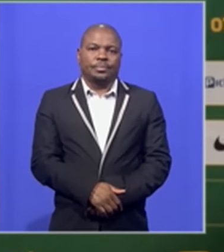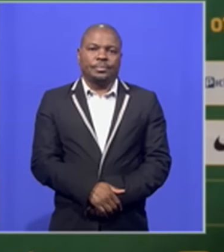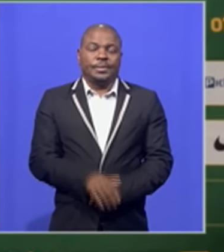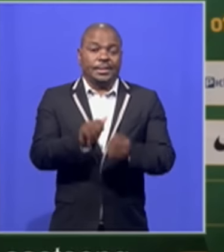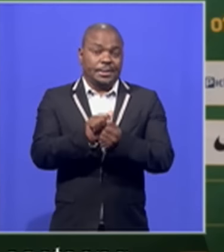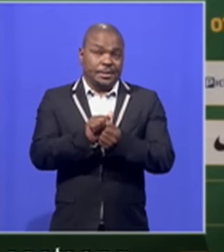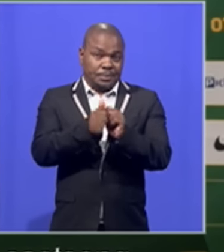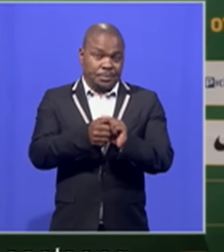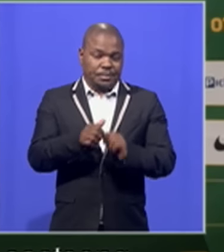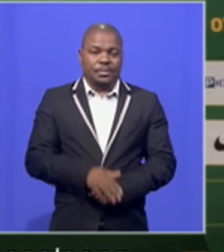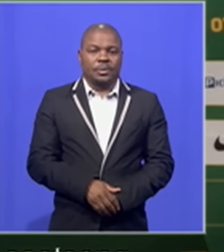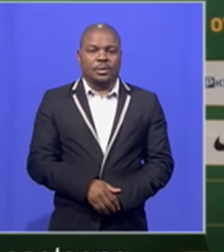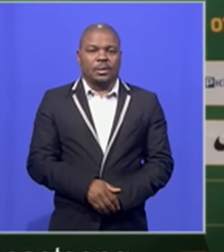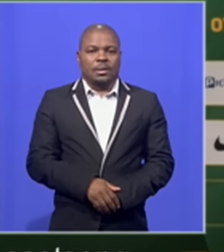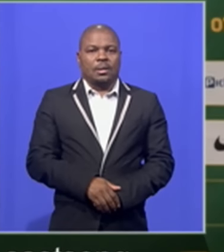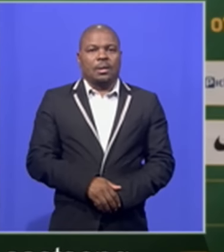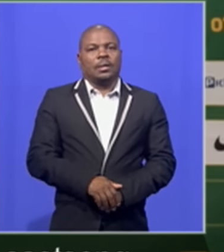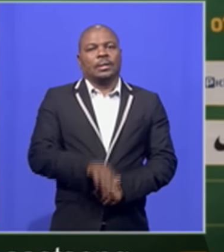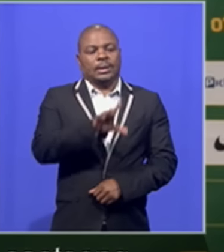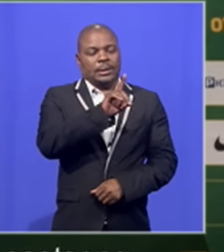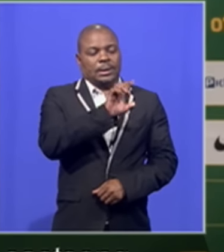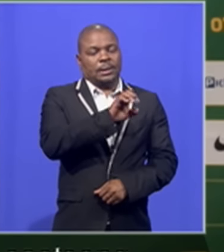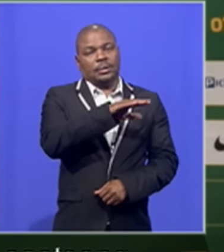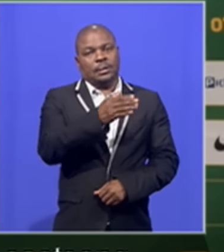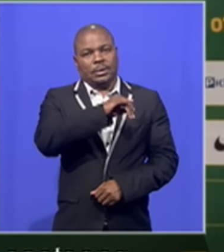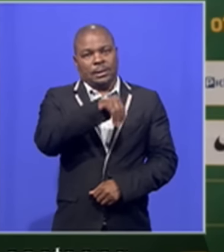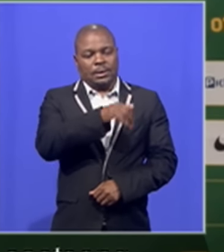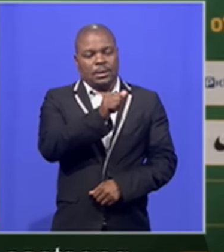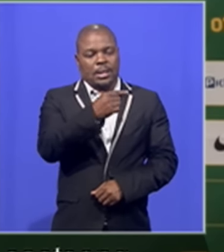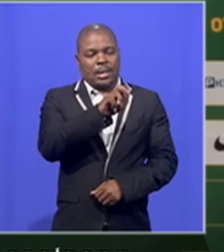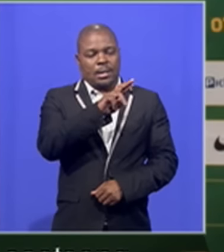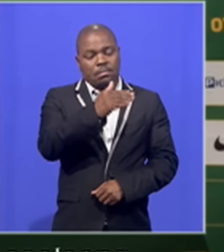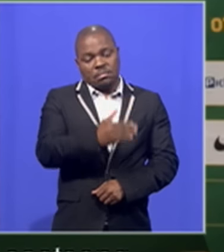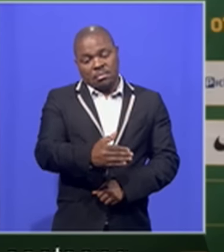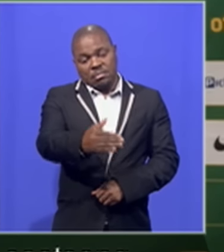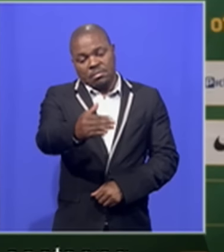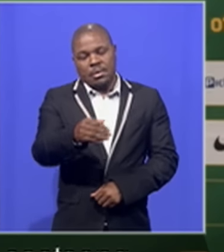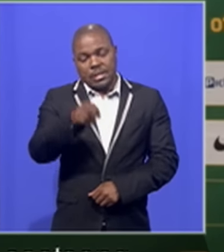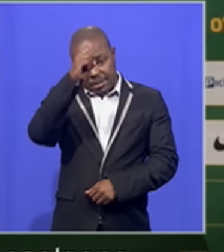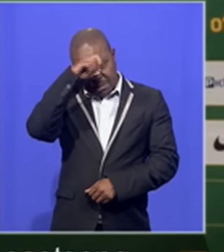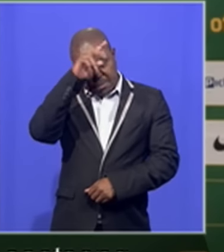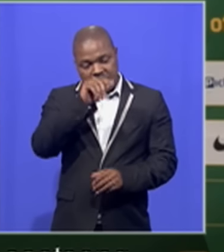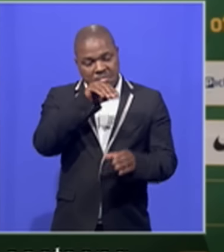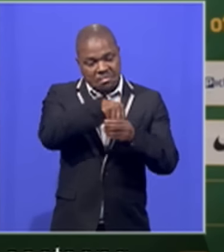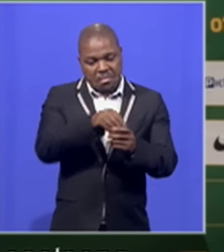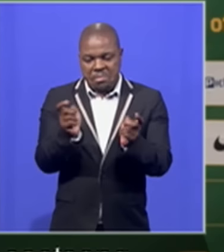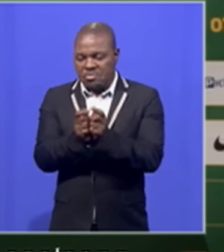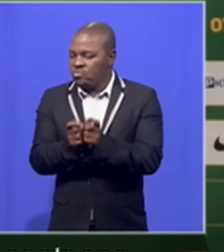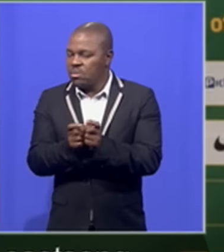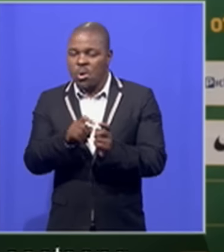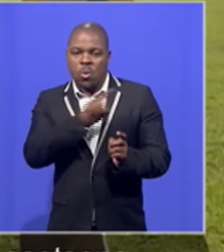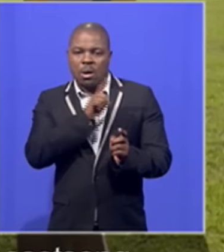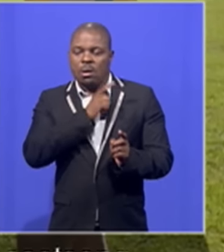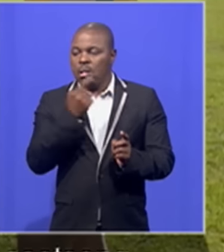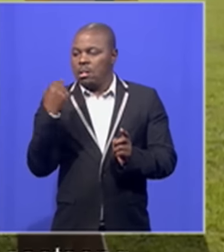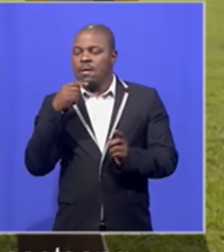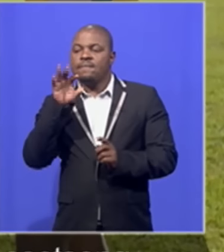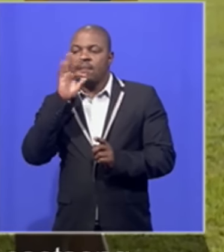Mo go tsa metshameko, Ludi Jagare ga ne a tshameka metshameko e setseng ya di-box morago ga go bona karata e khibidu